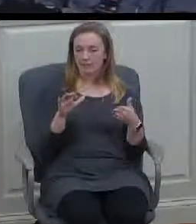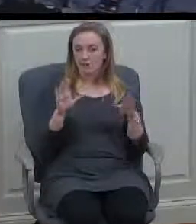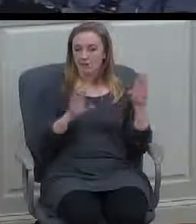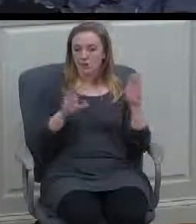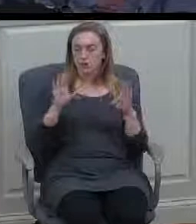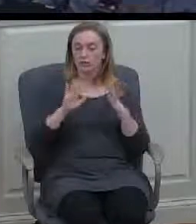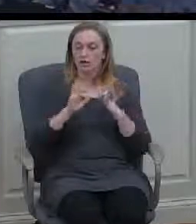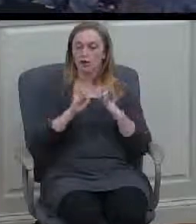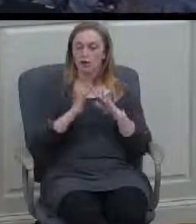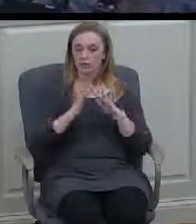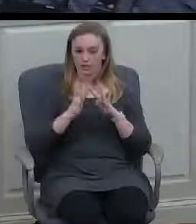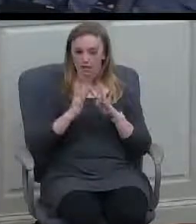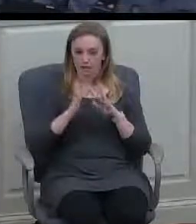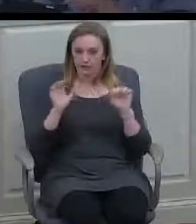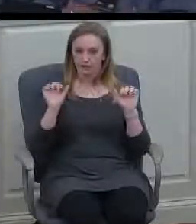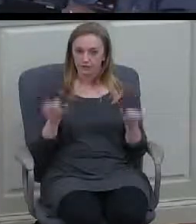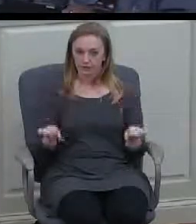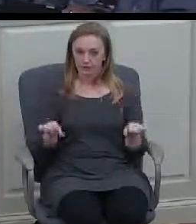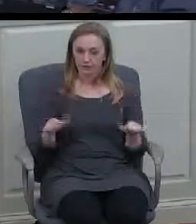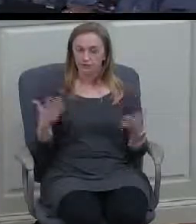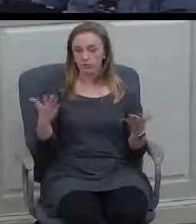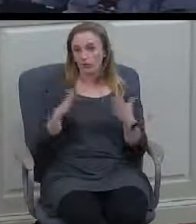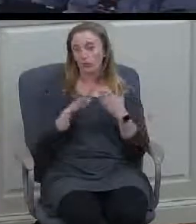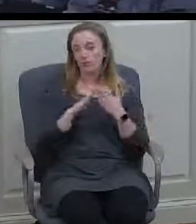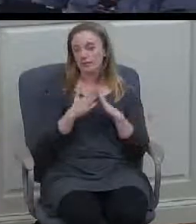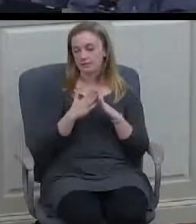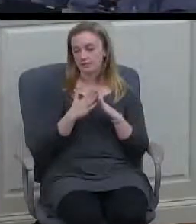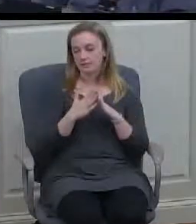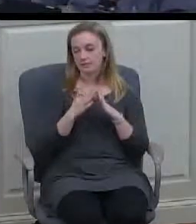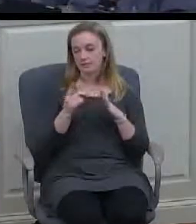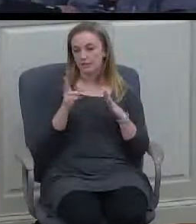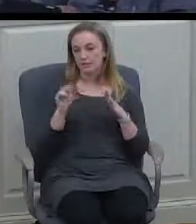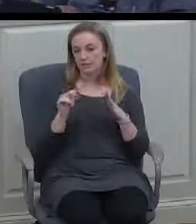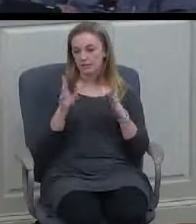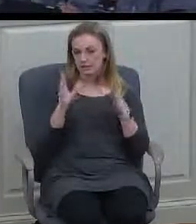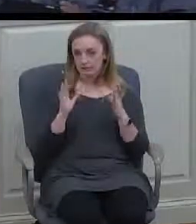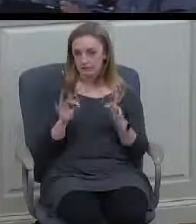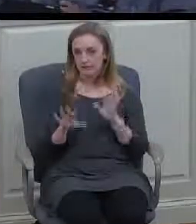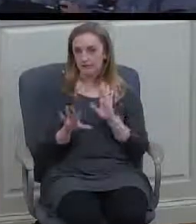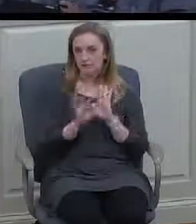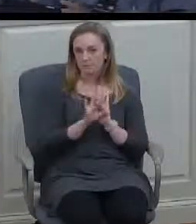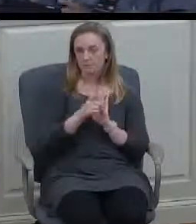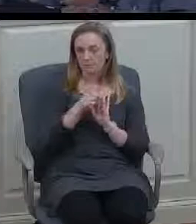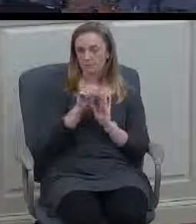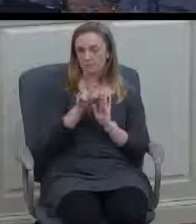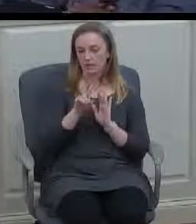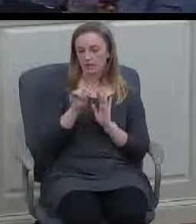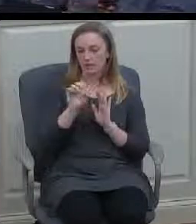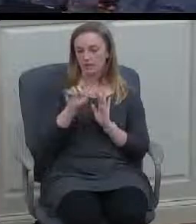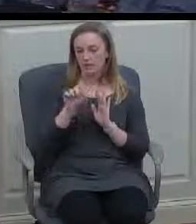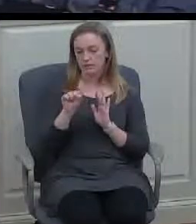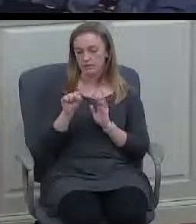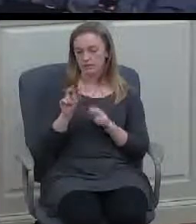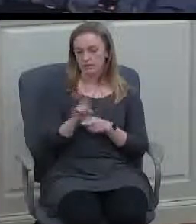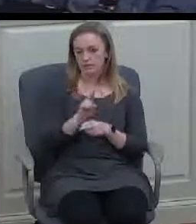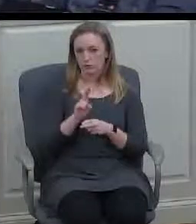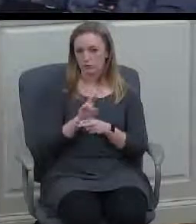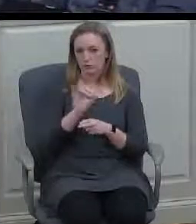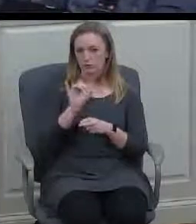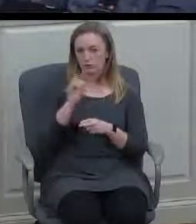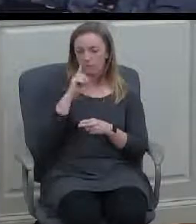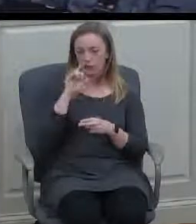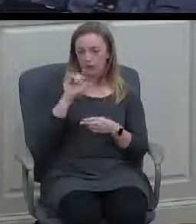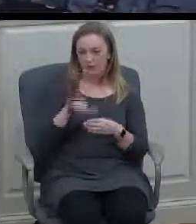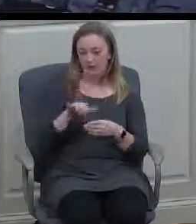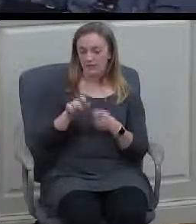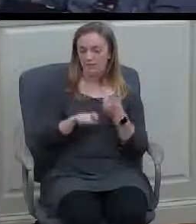online auction. And so the city then selected the vendor Gov Deals to utilize for that purpose, and the statute specifies how you